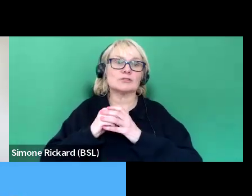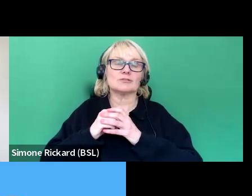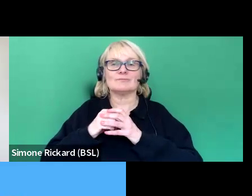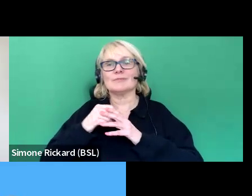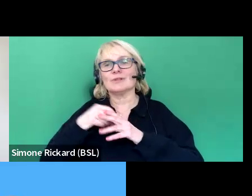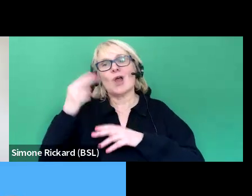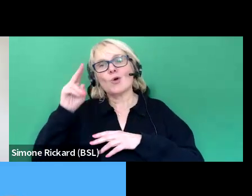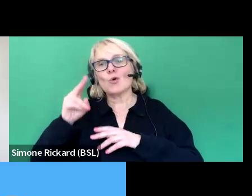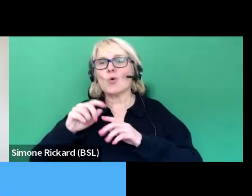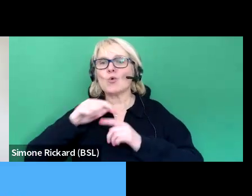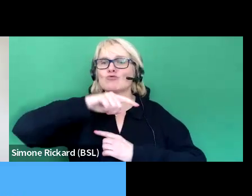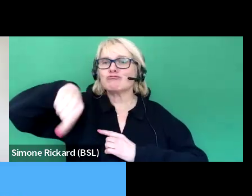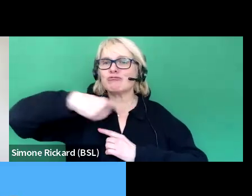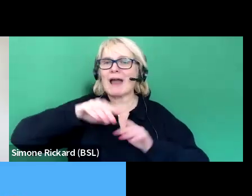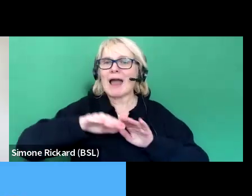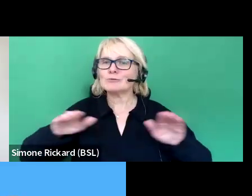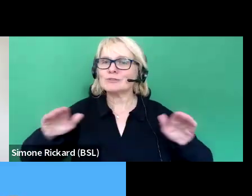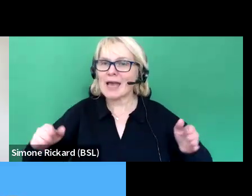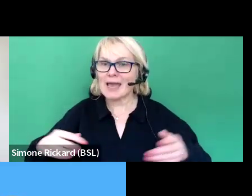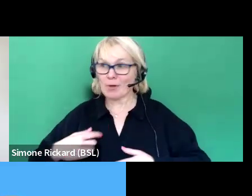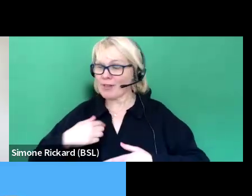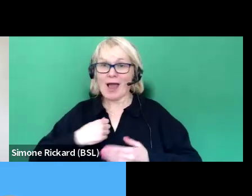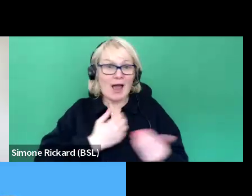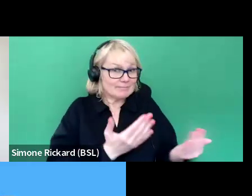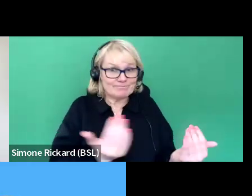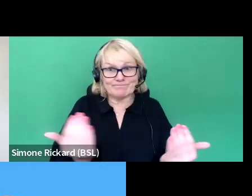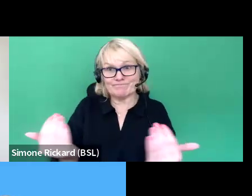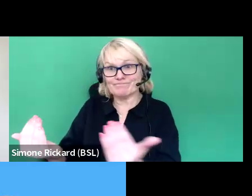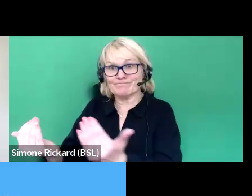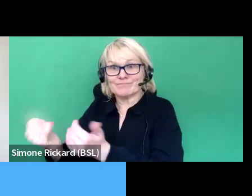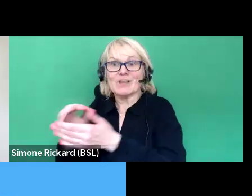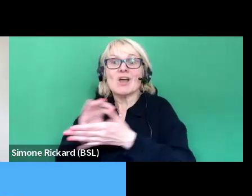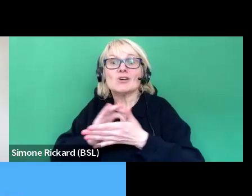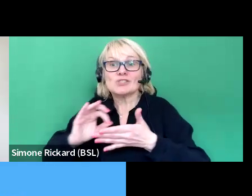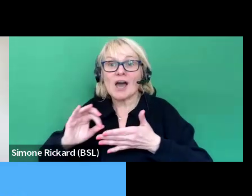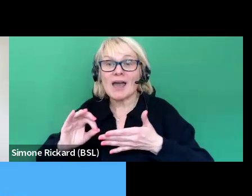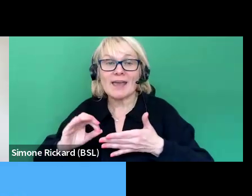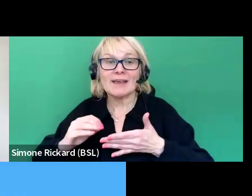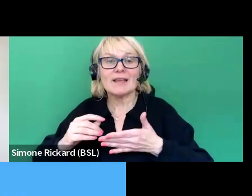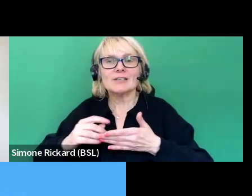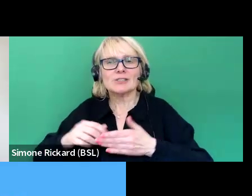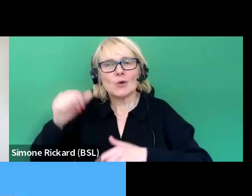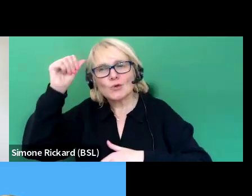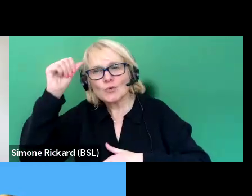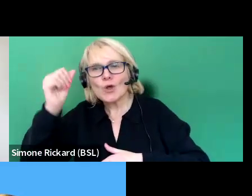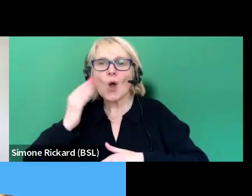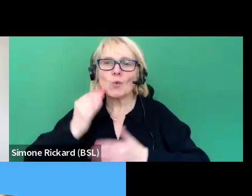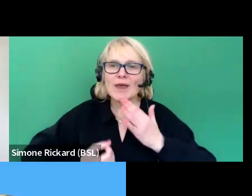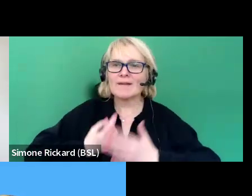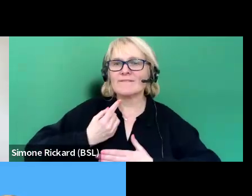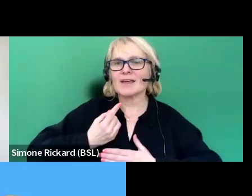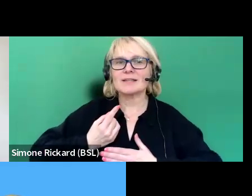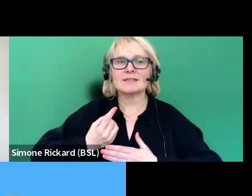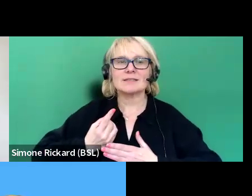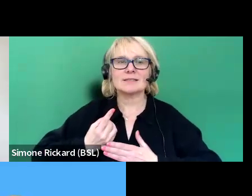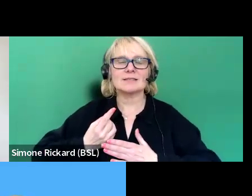So I encourage everyone to sign up for our newsletter to hear about events and read useful news